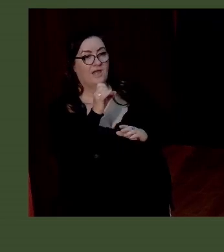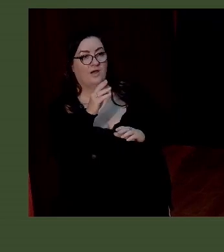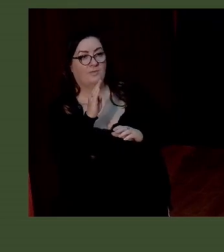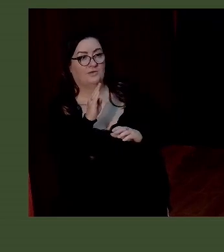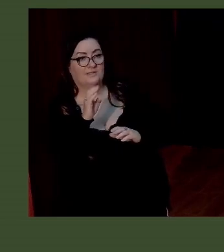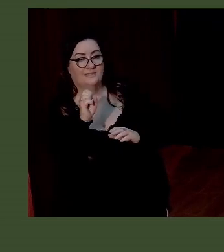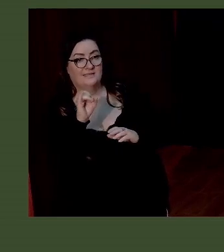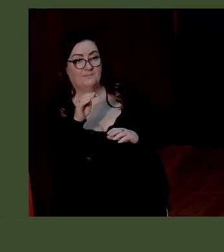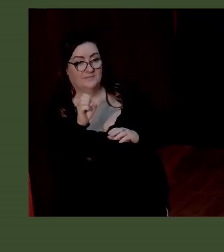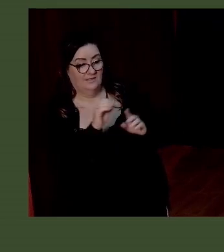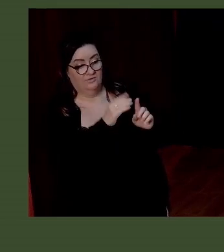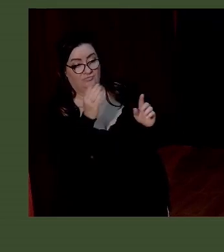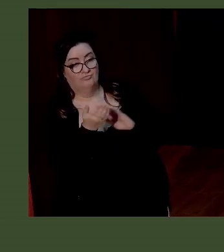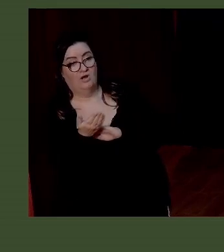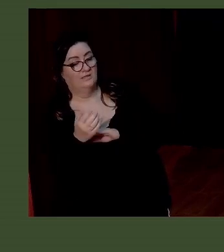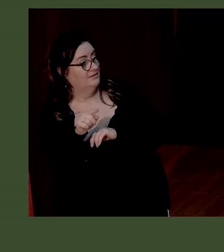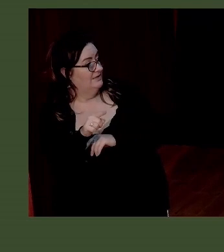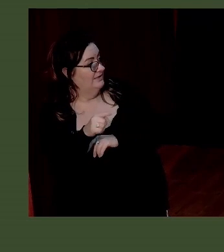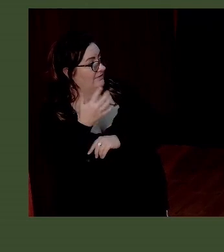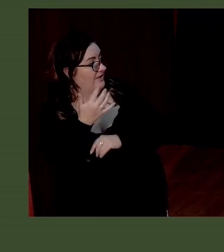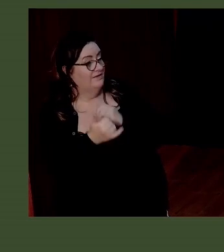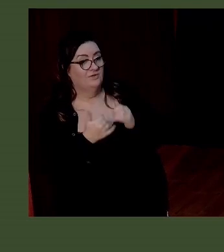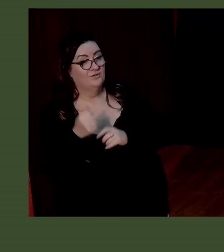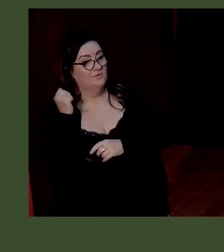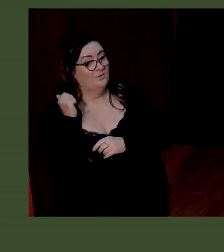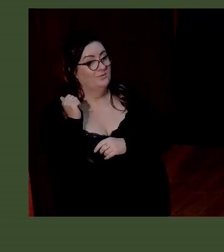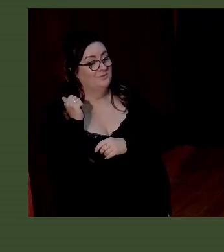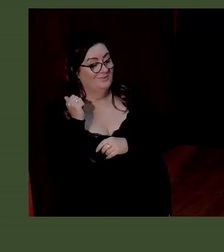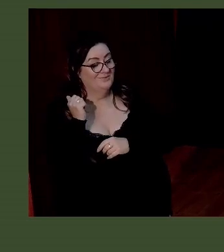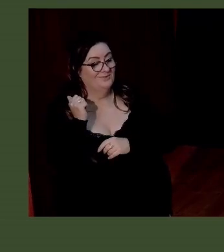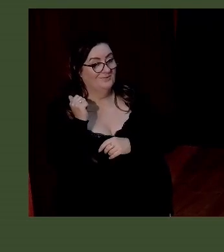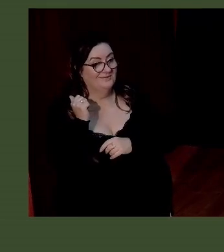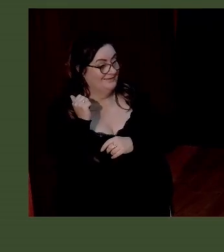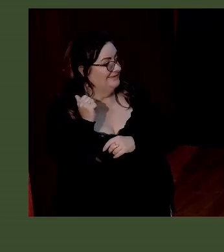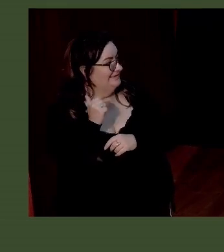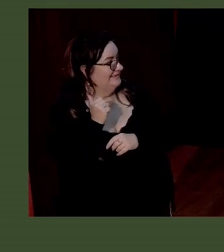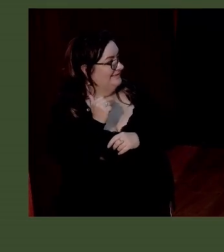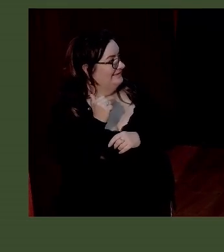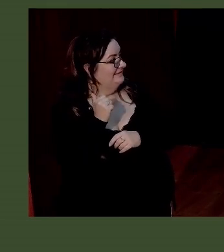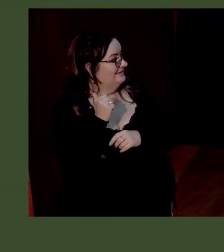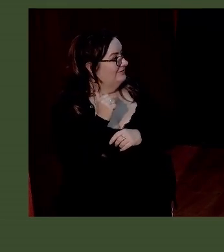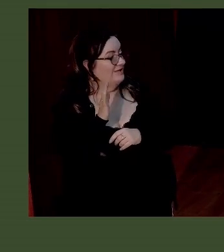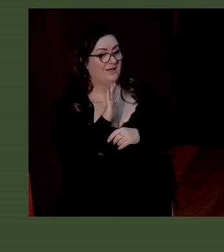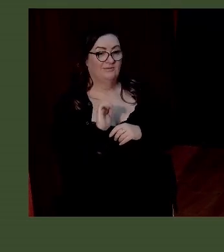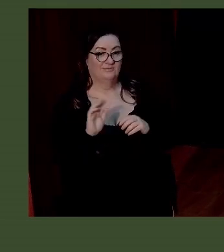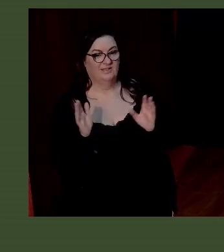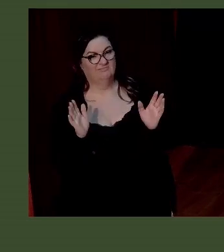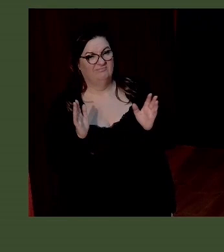Sims. On the right-hand side, there they are 5 years ago. They've come to the end of their useful